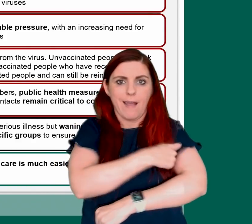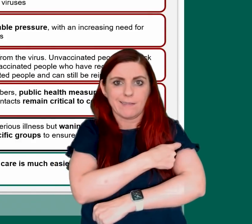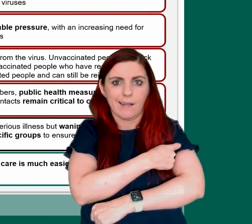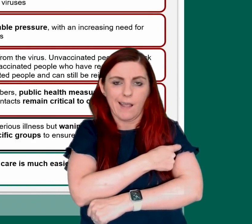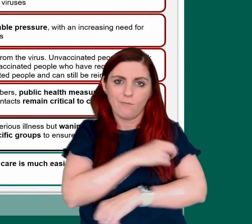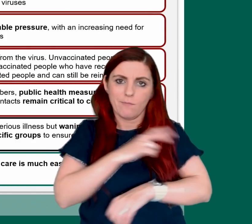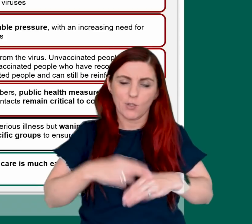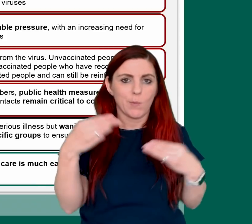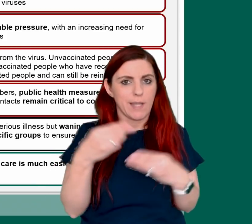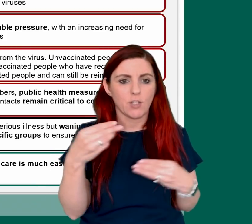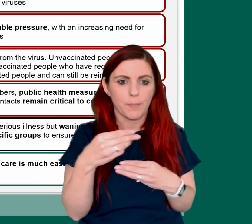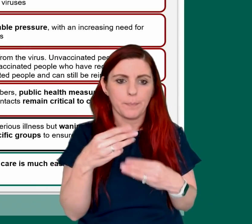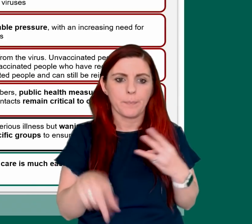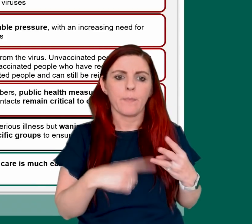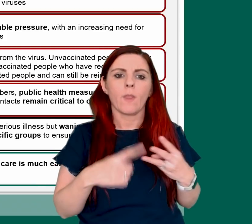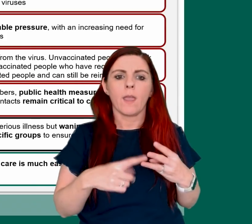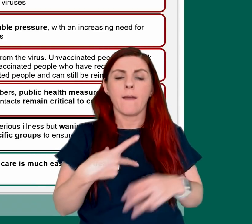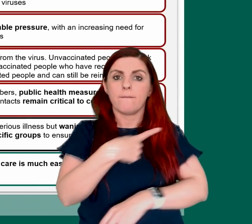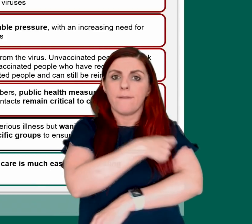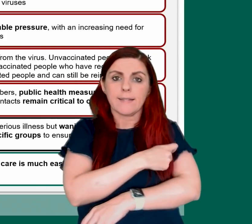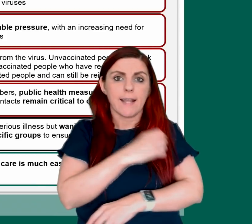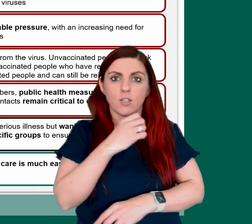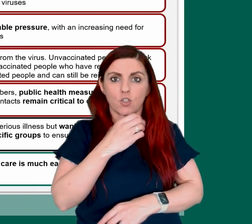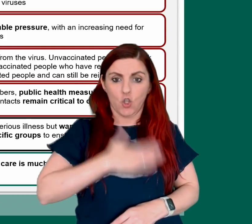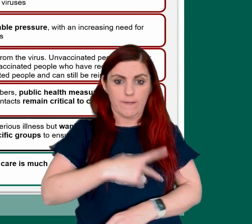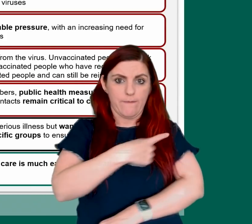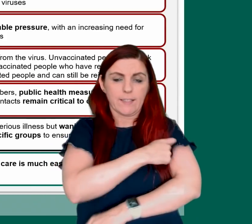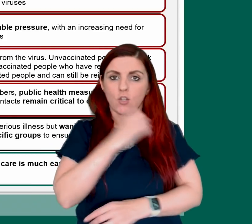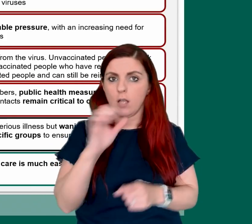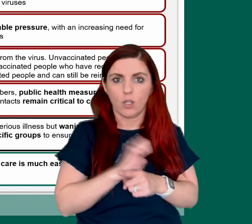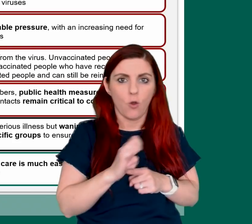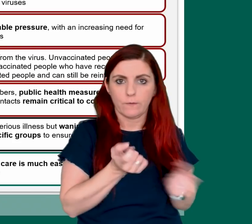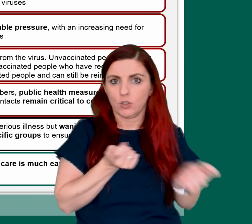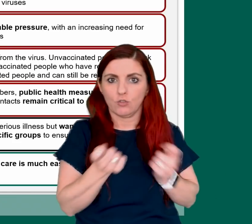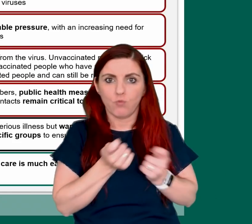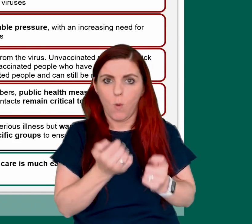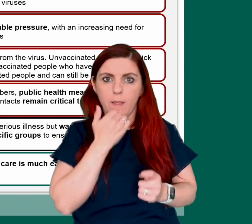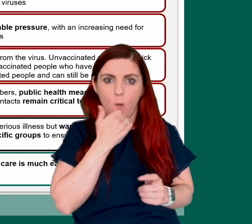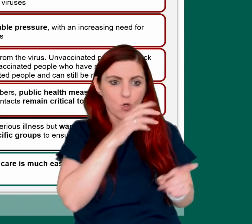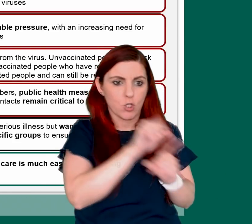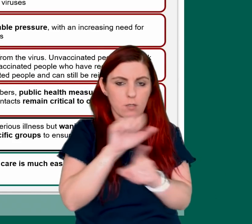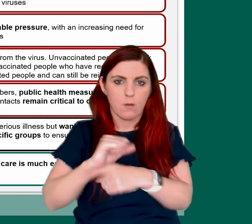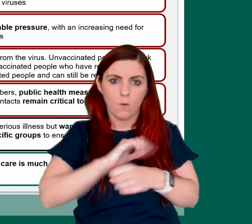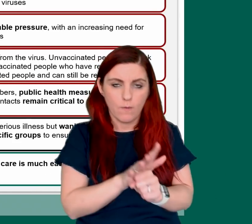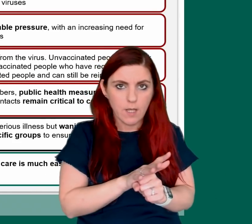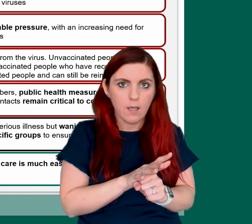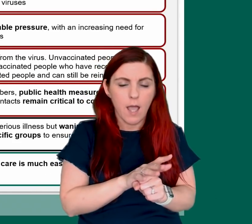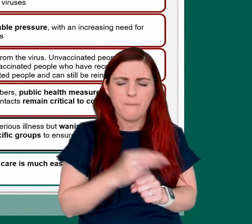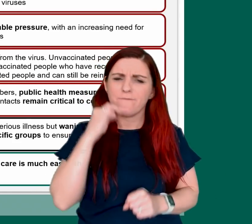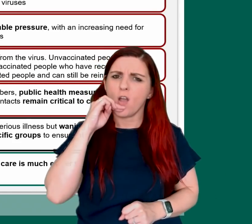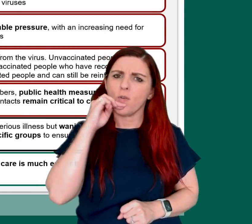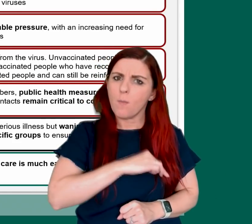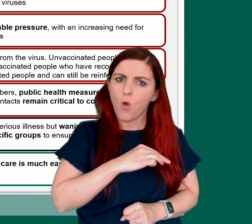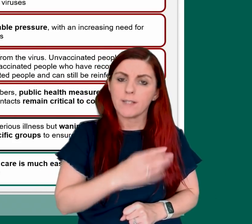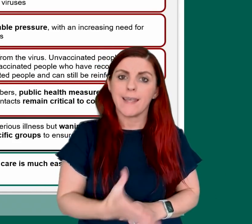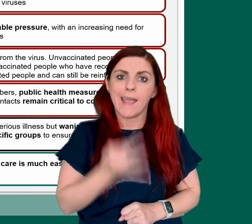reinfected. Vaccinations alone will not control case numbers. It's that those public health measures, particularly self-isolating with symptoms and